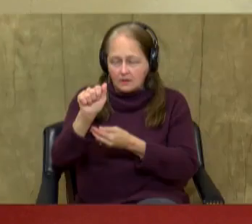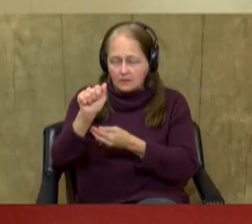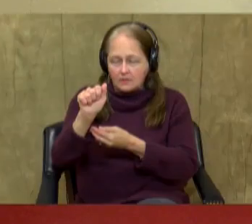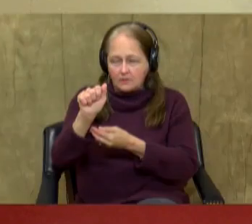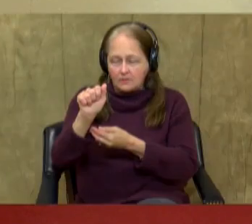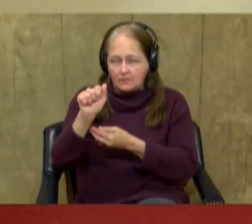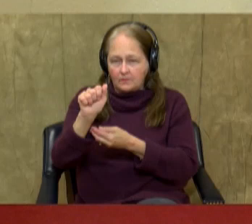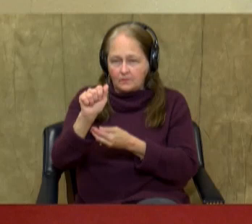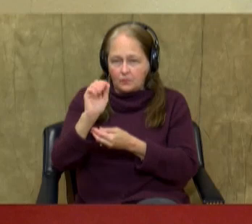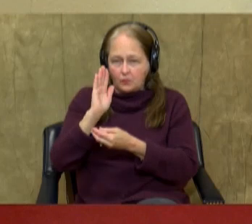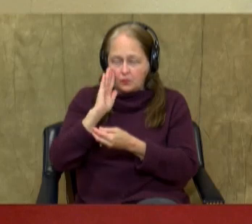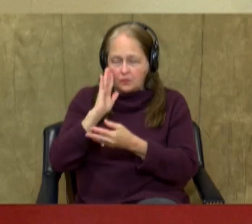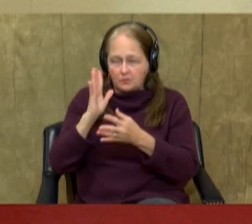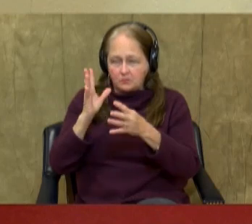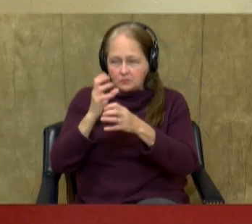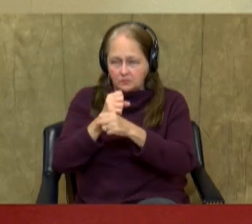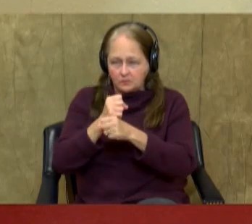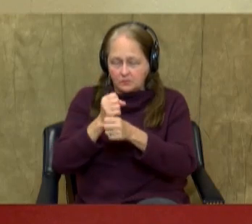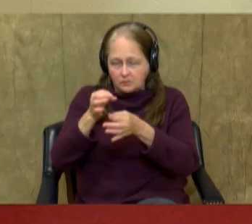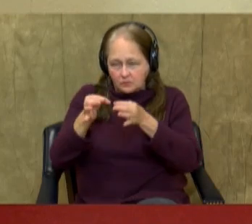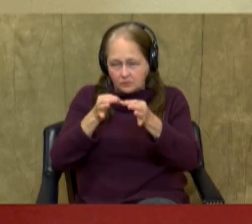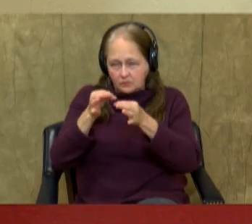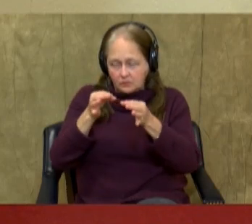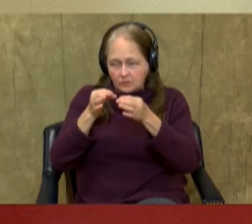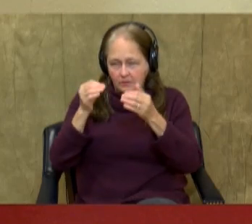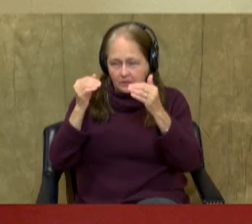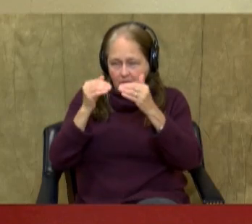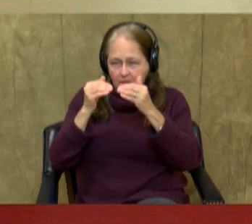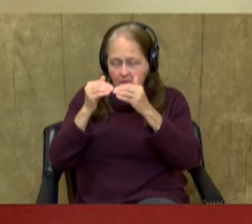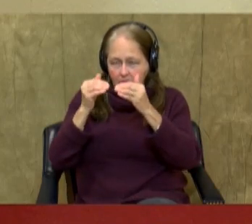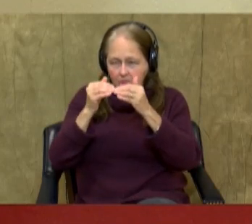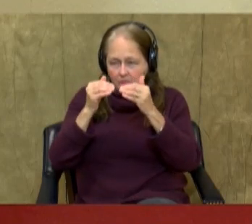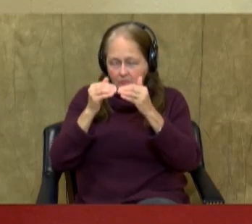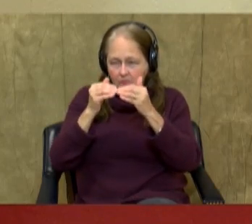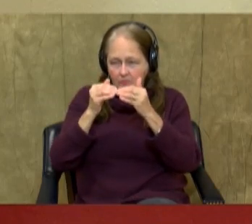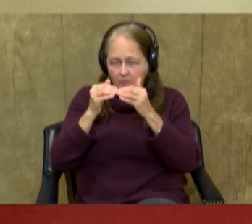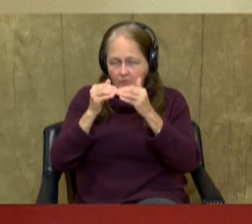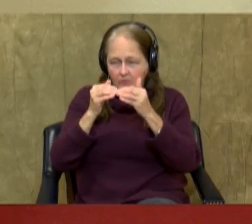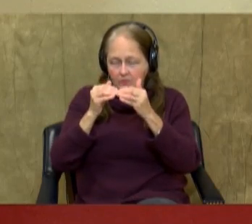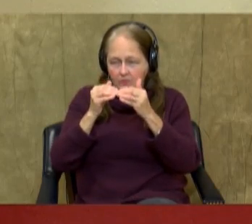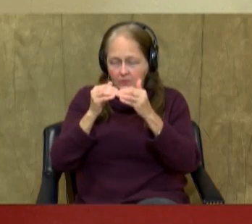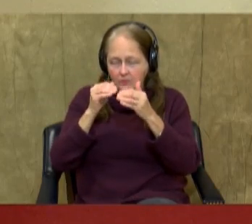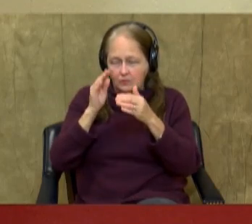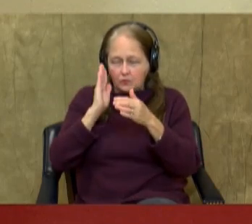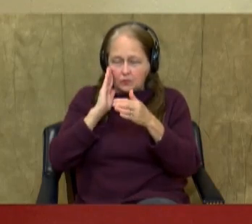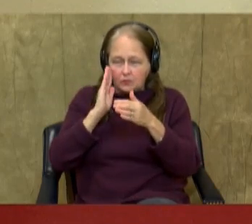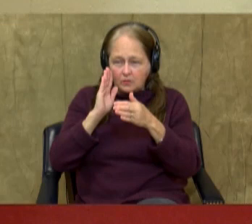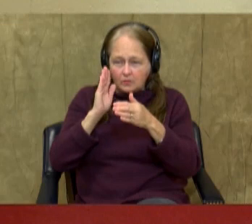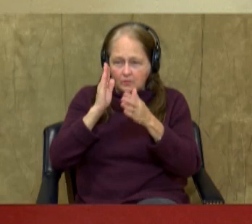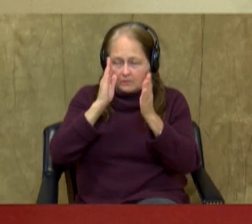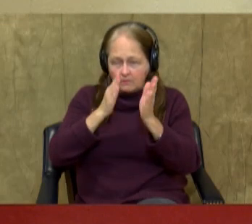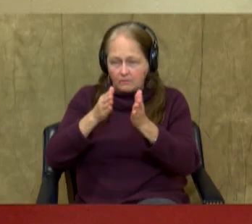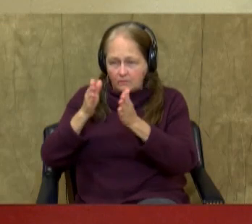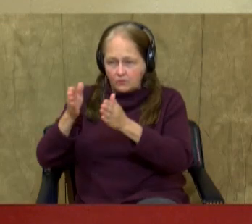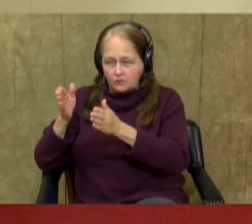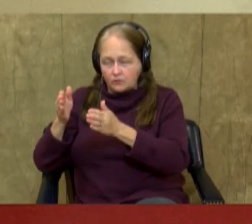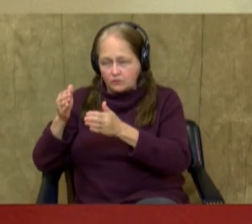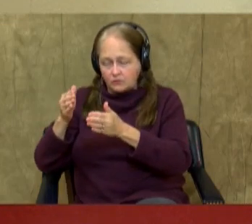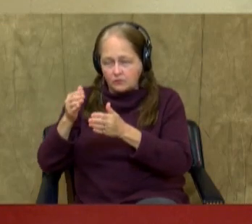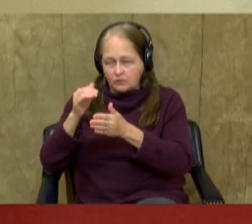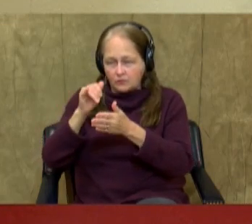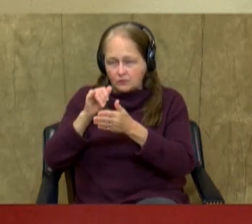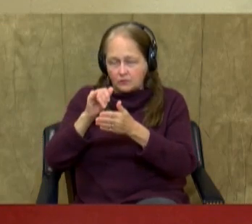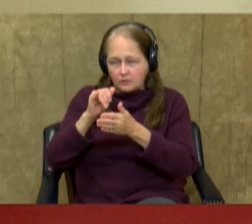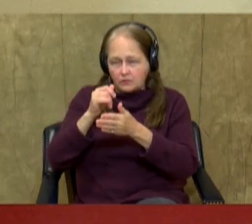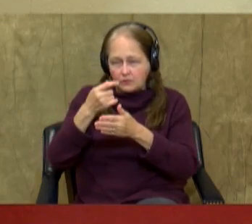going to summarize a given data set using equal length intervals and construct a frequency table. Based